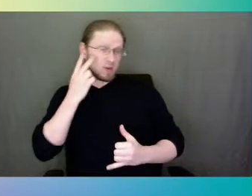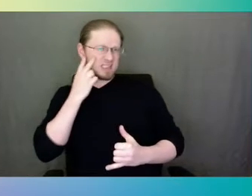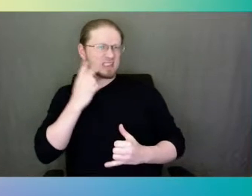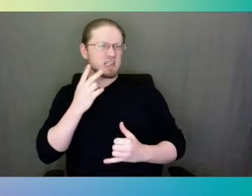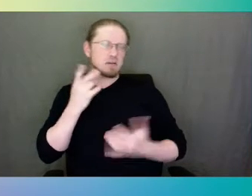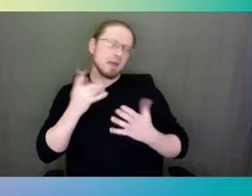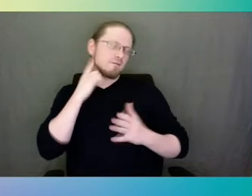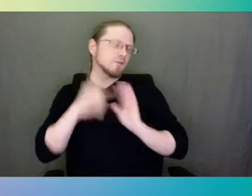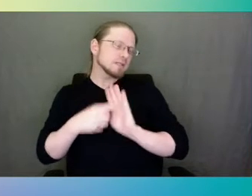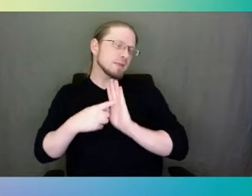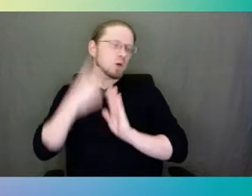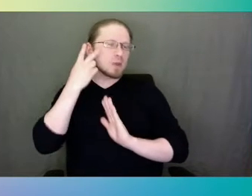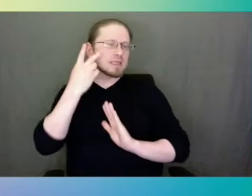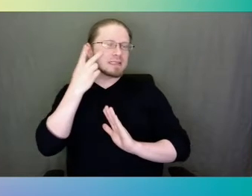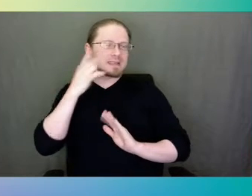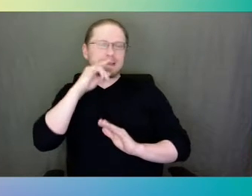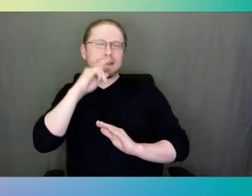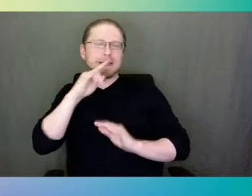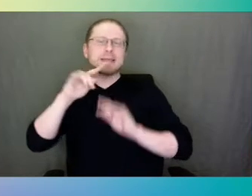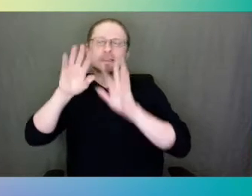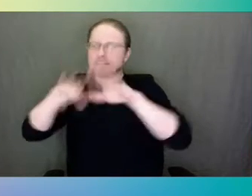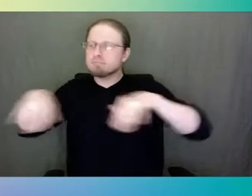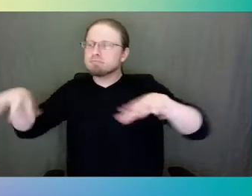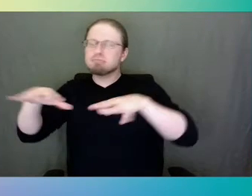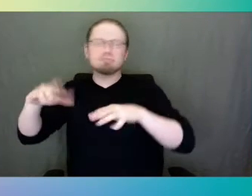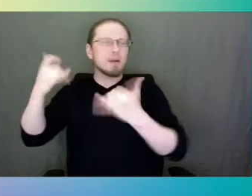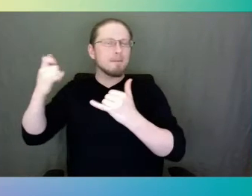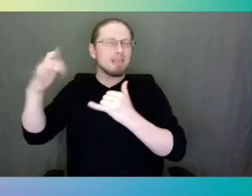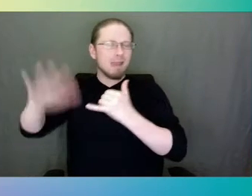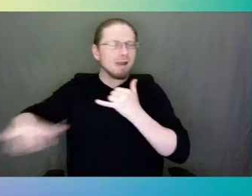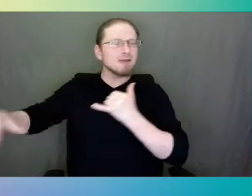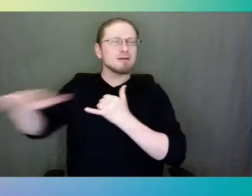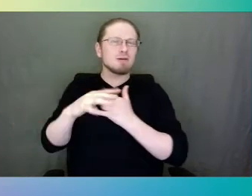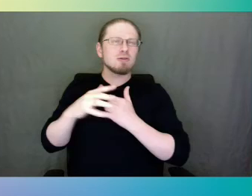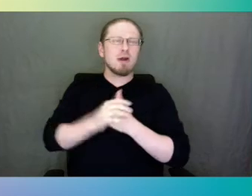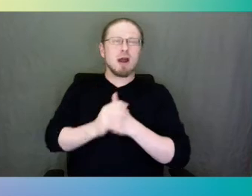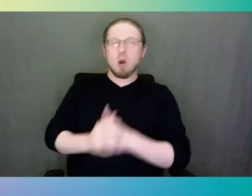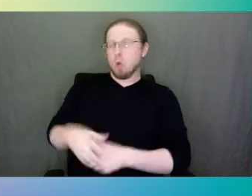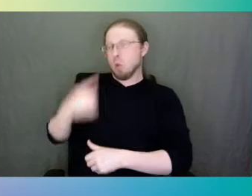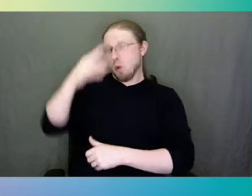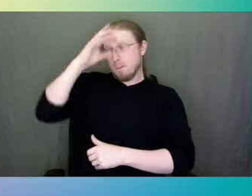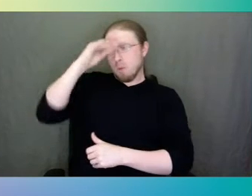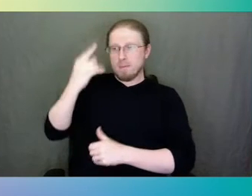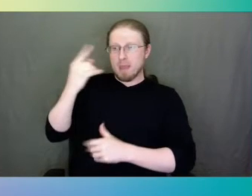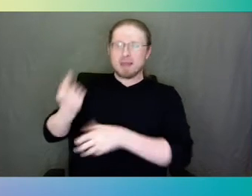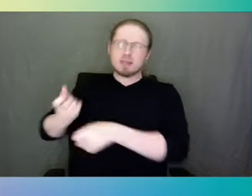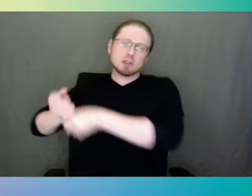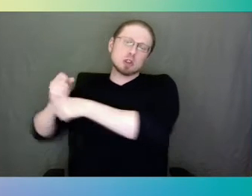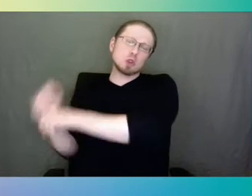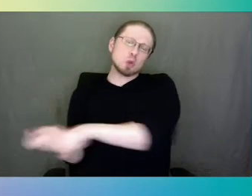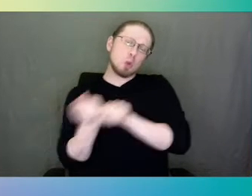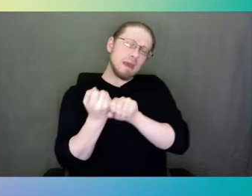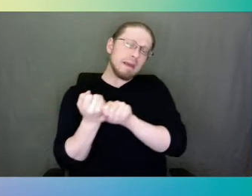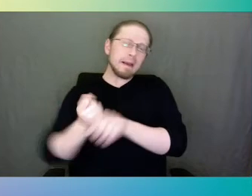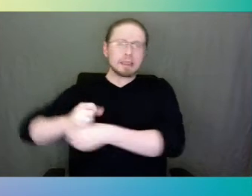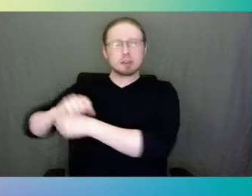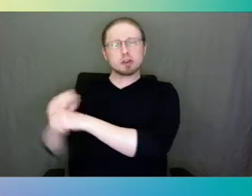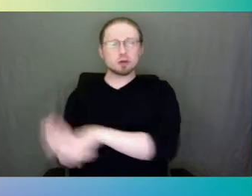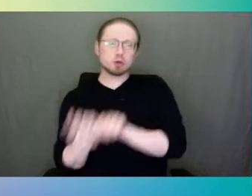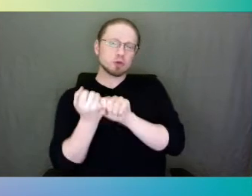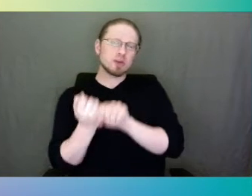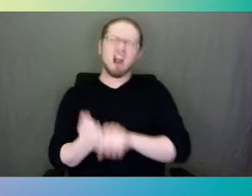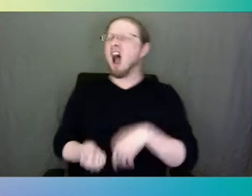boy who is swinging the bat to play baseball, and some of the other guys are making fun of him, and they might say, "You swing